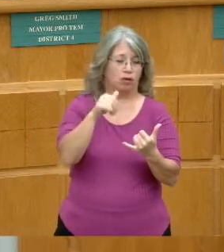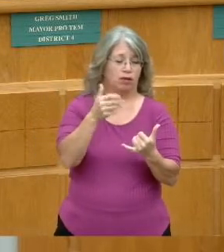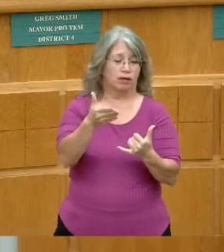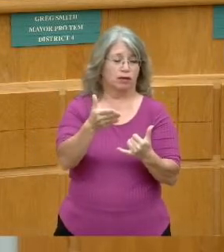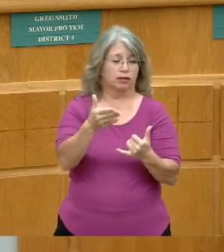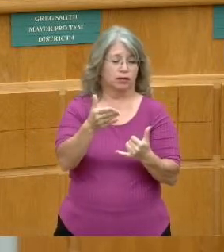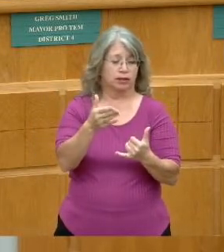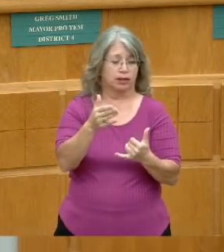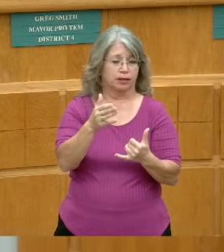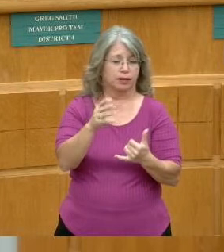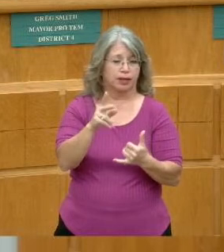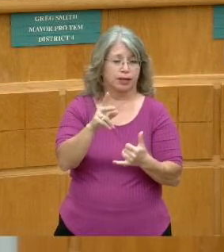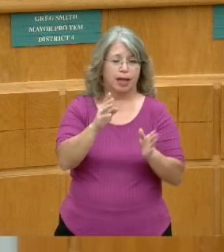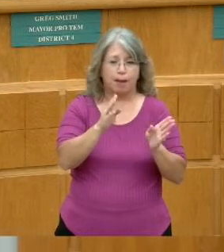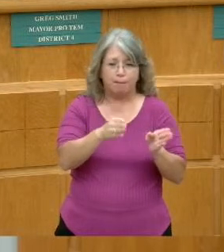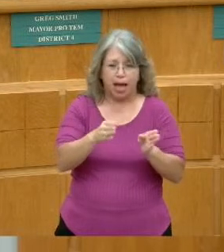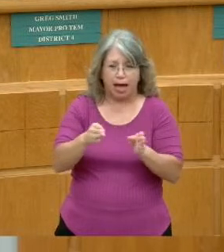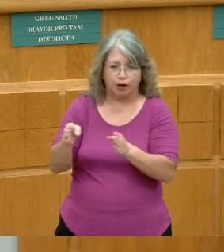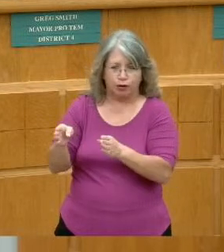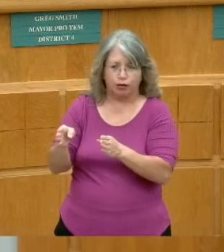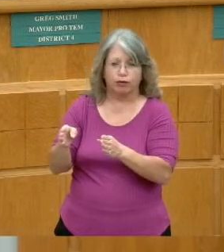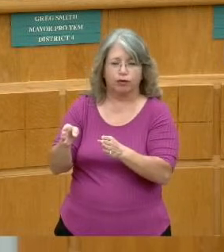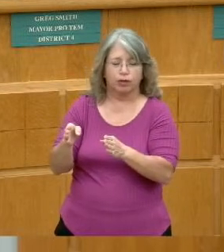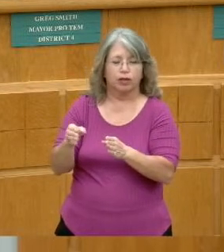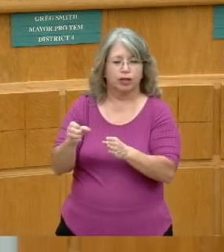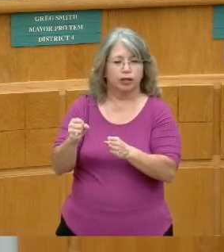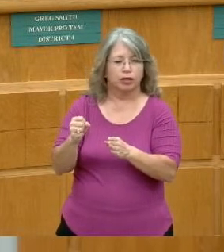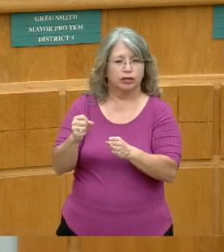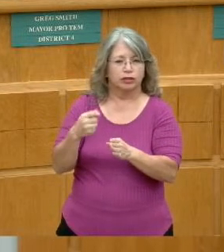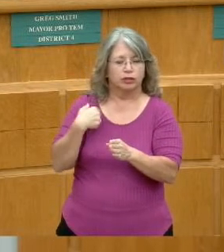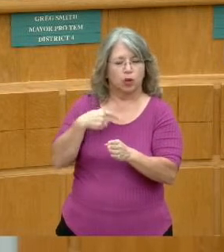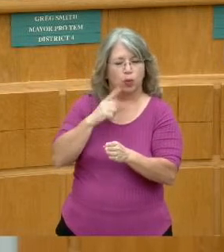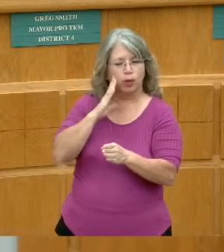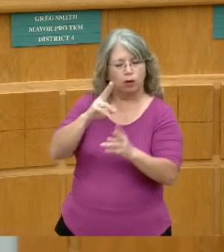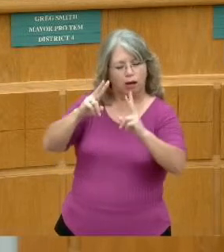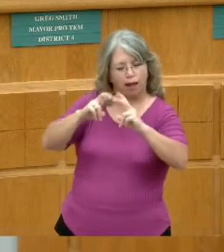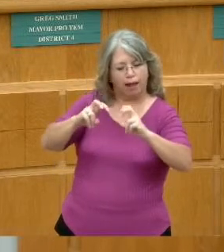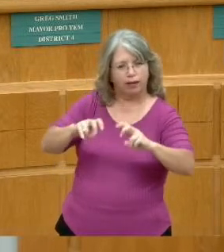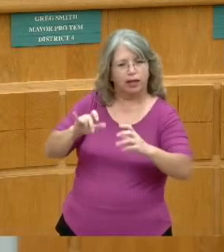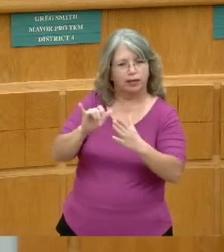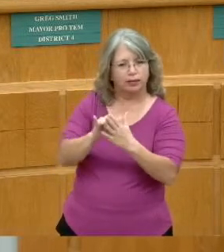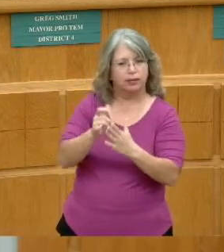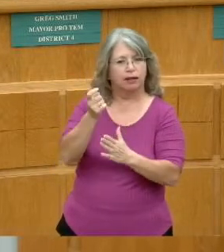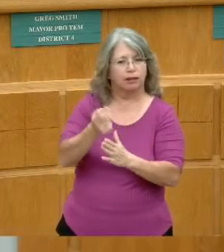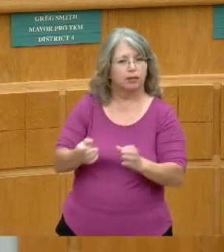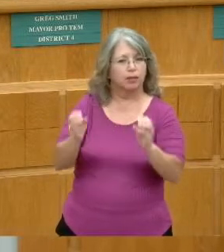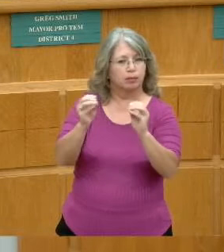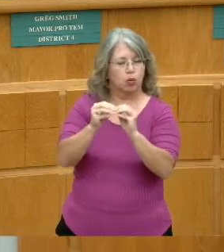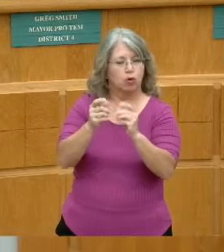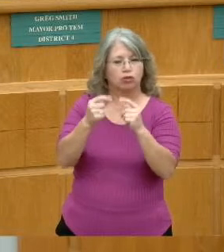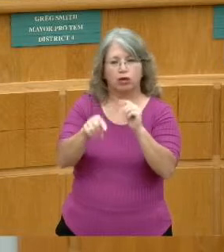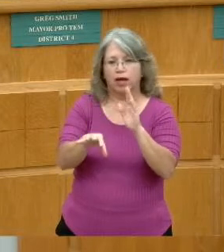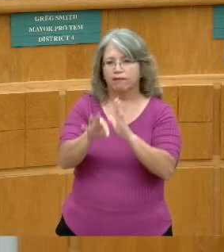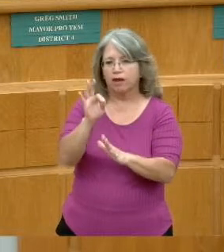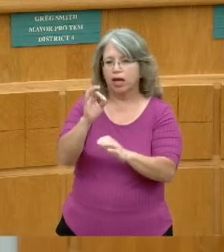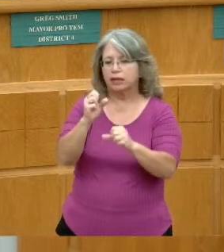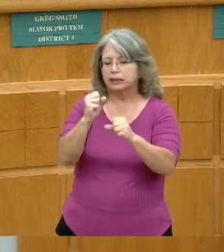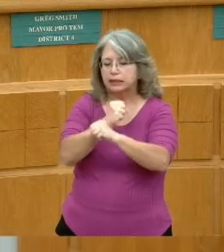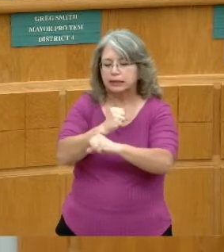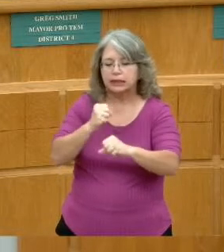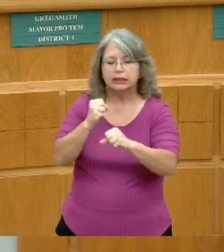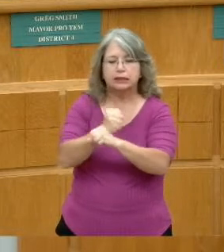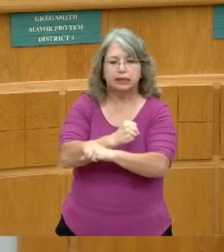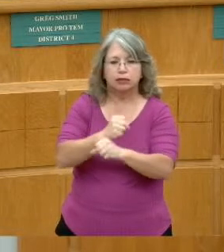we identified it, and it will be important for us to follow up on that and try to find statistically significant